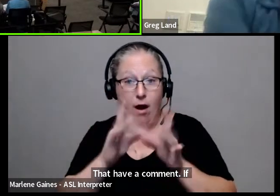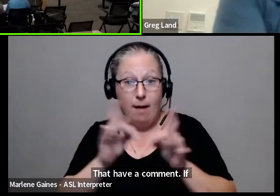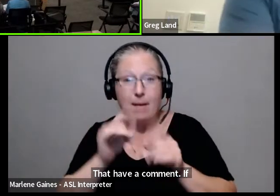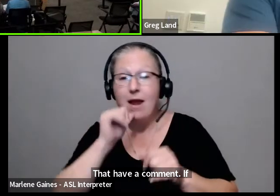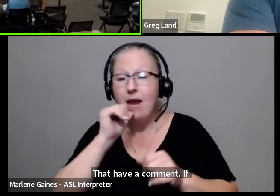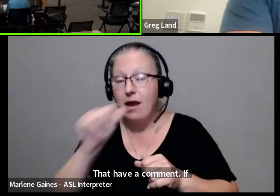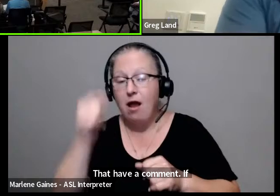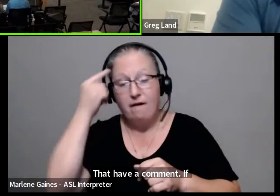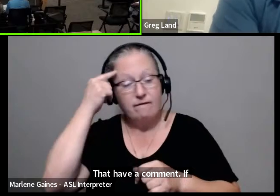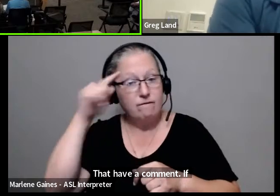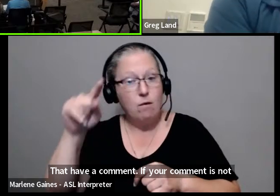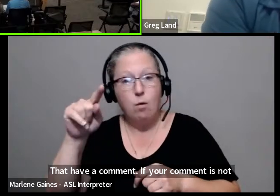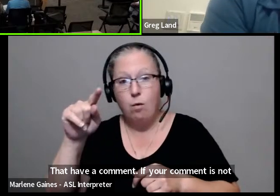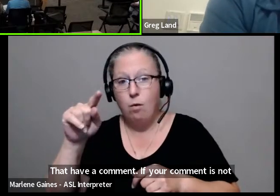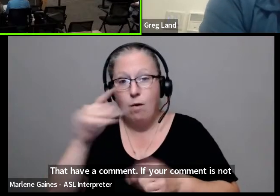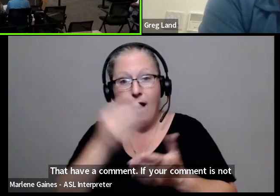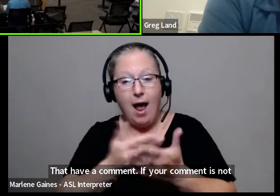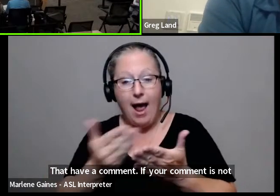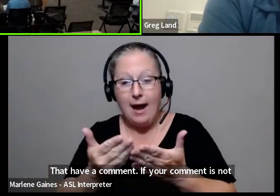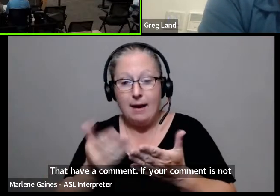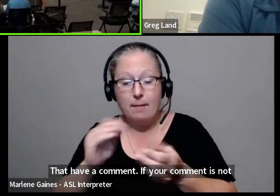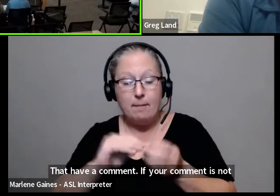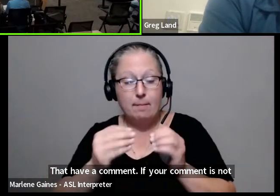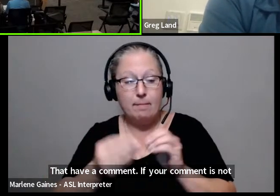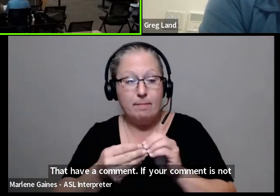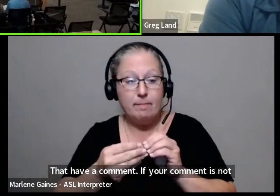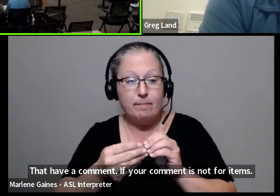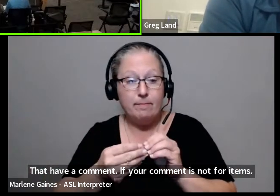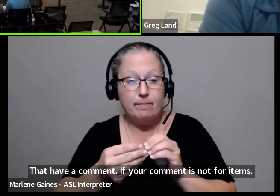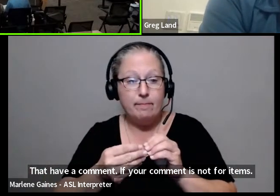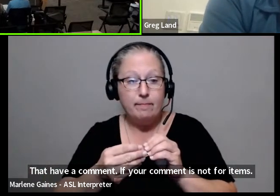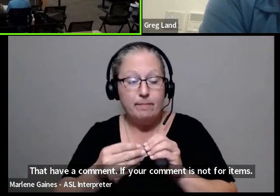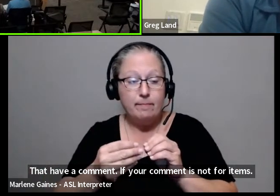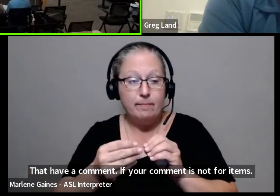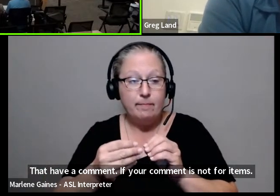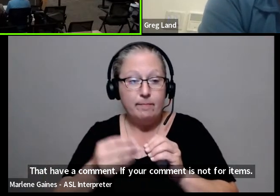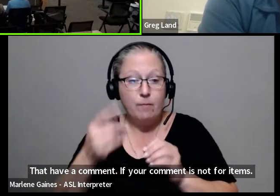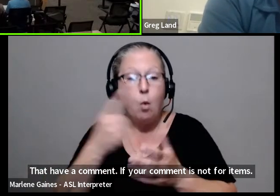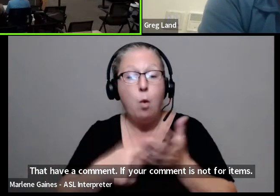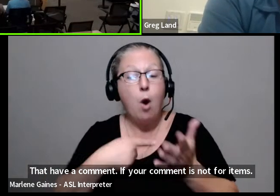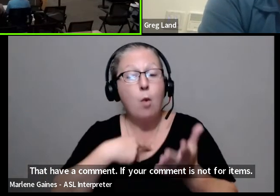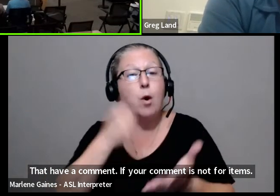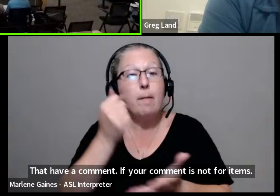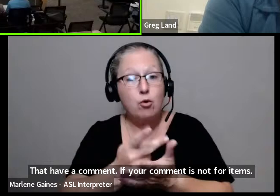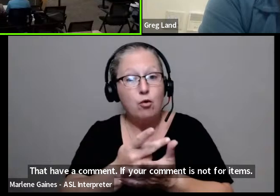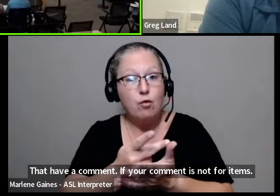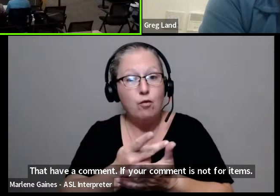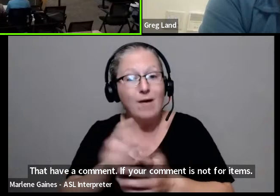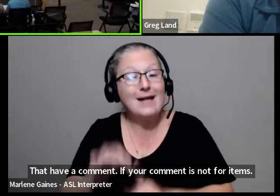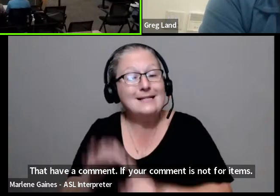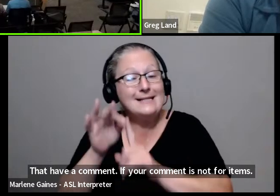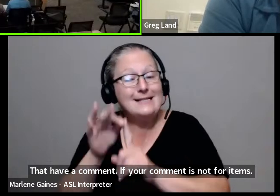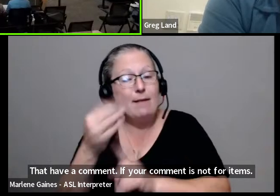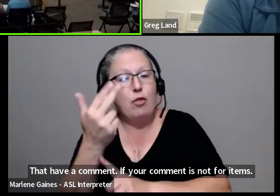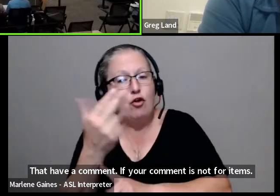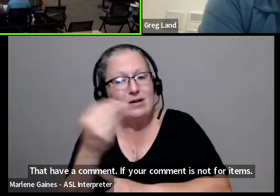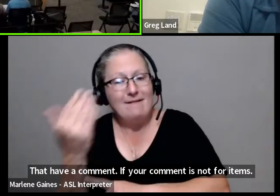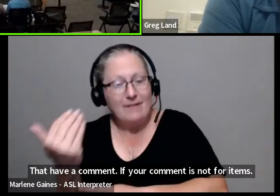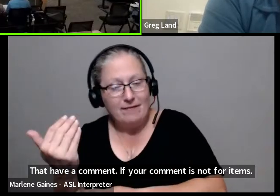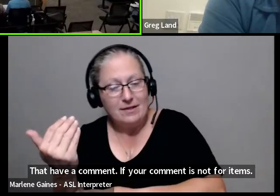is not for items for the items that we are approving aside from 13 and